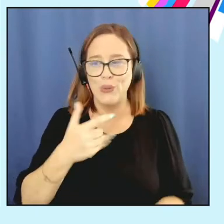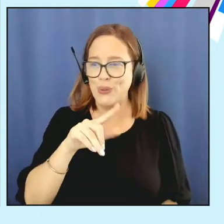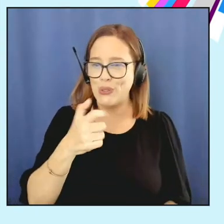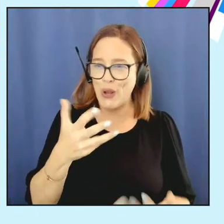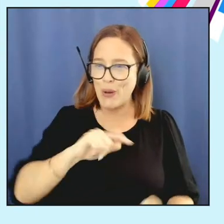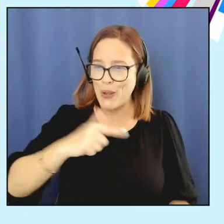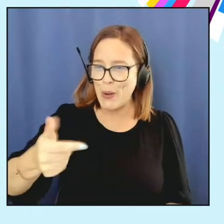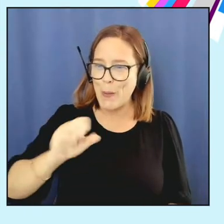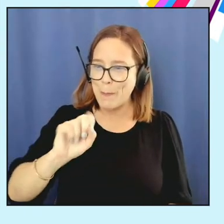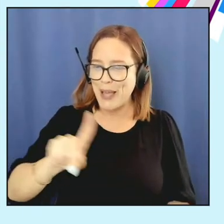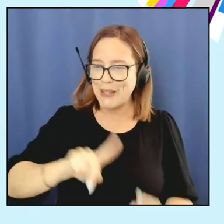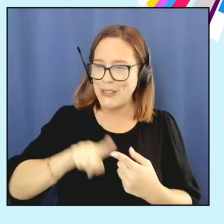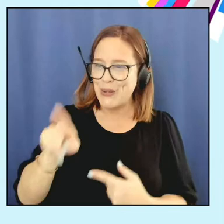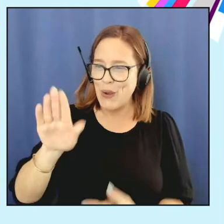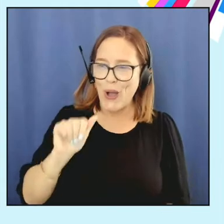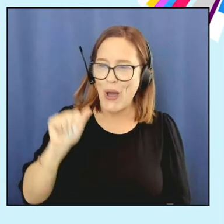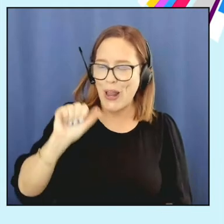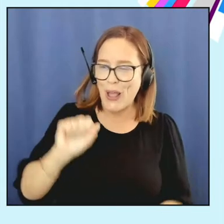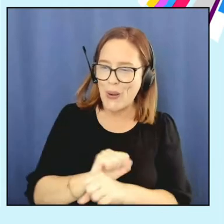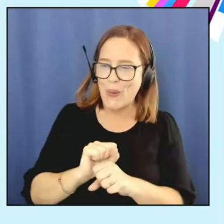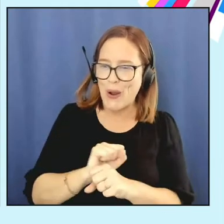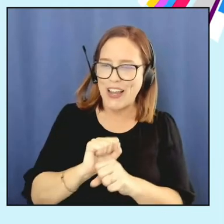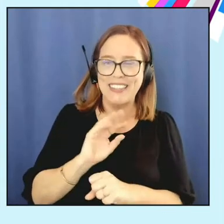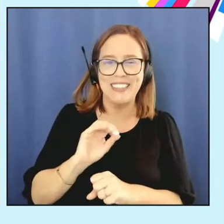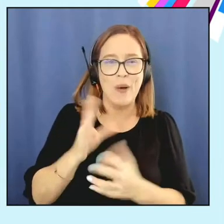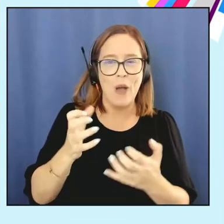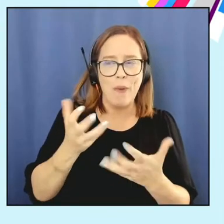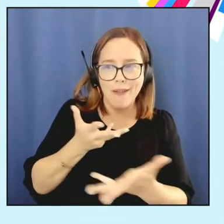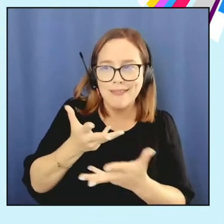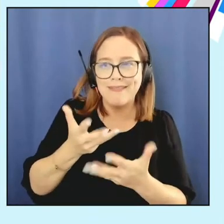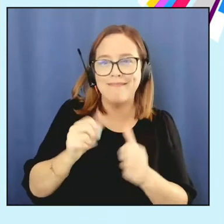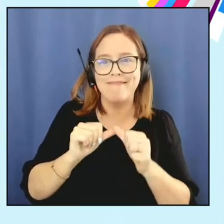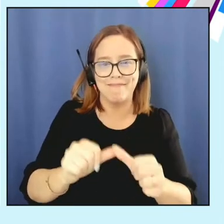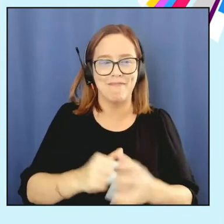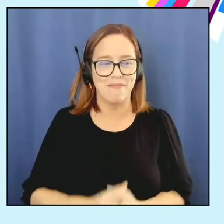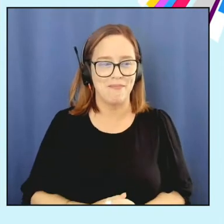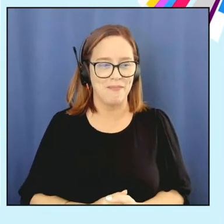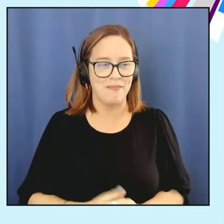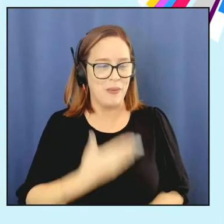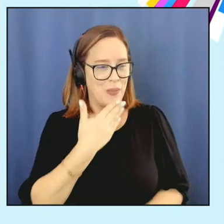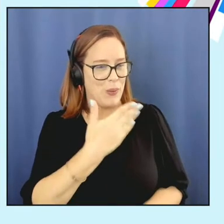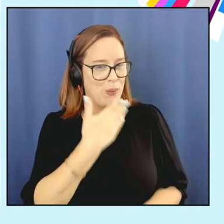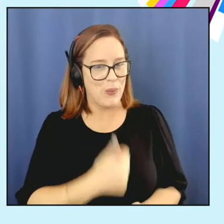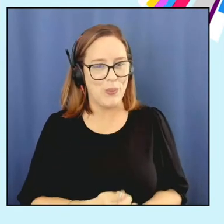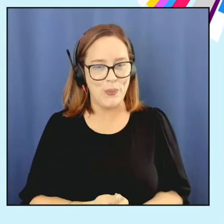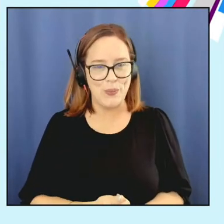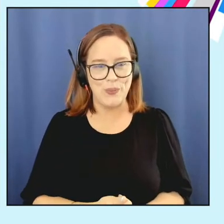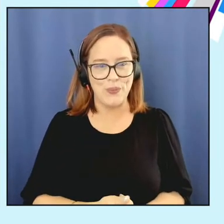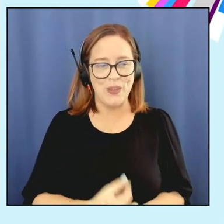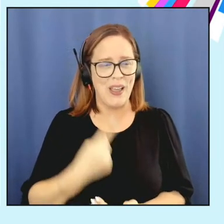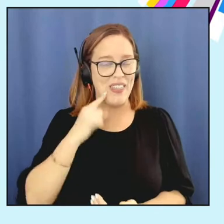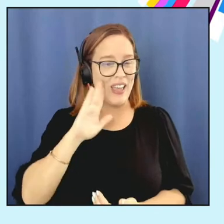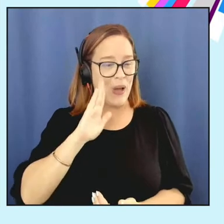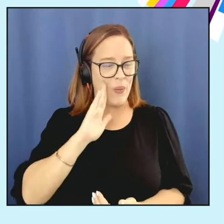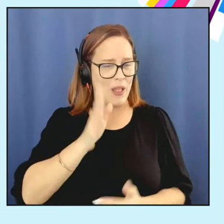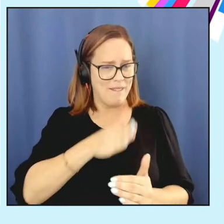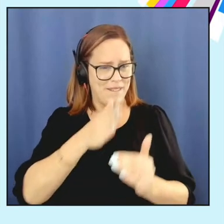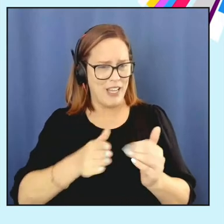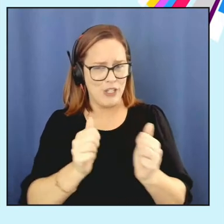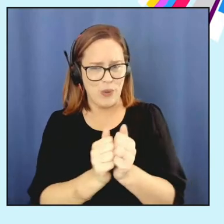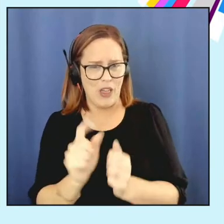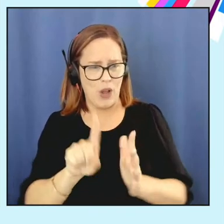sure we keep you engaged on this conversation. Thank you. And I think I will finish with where I